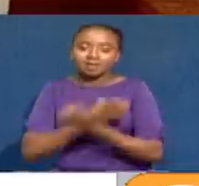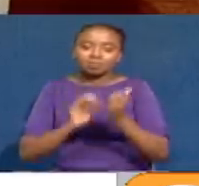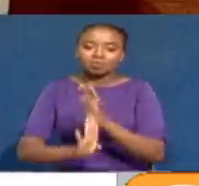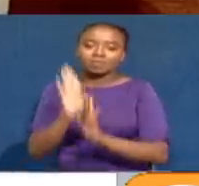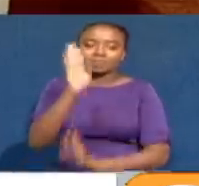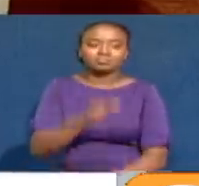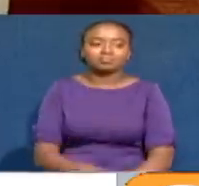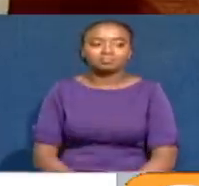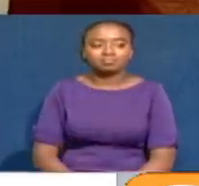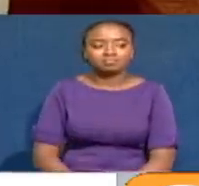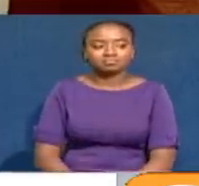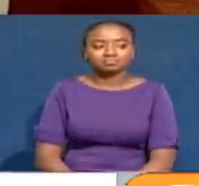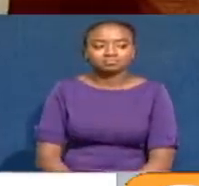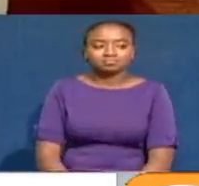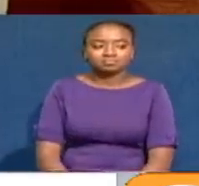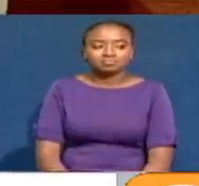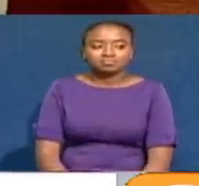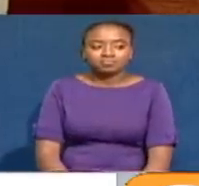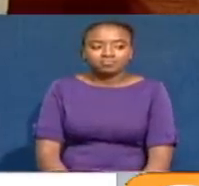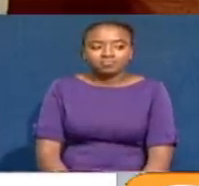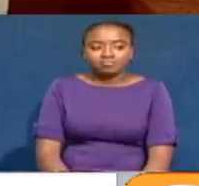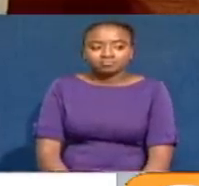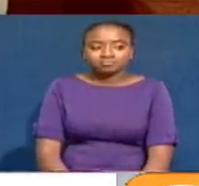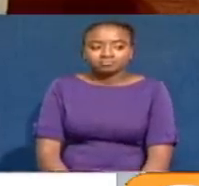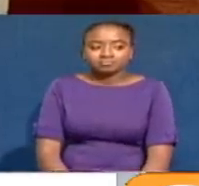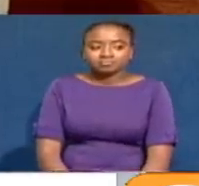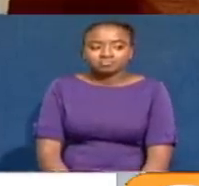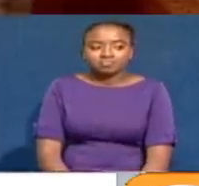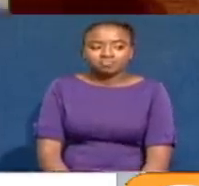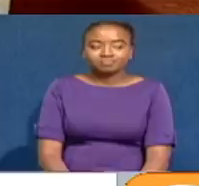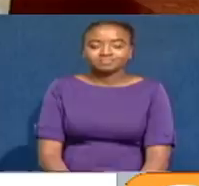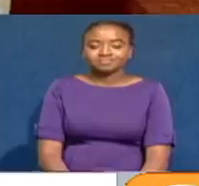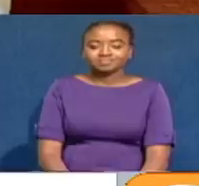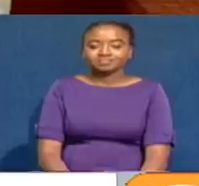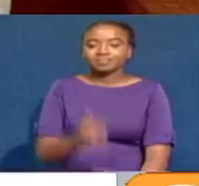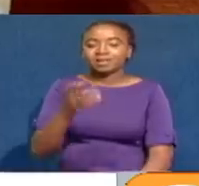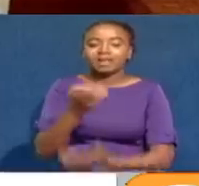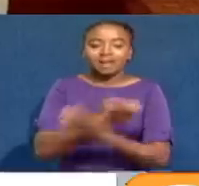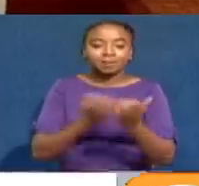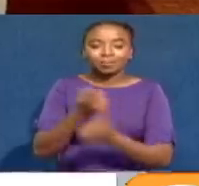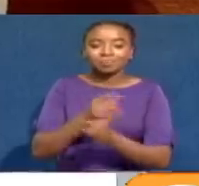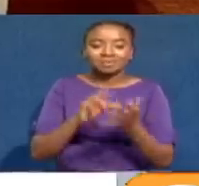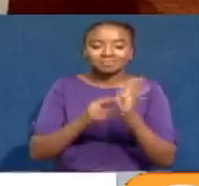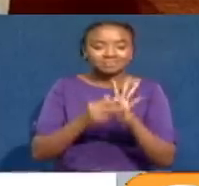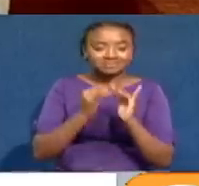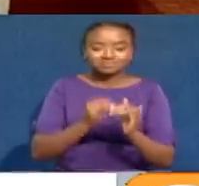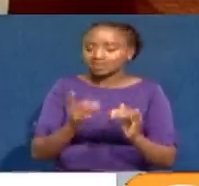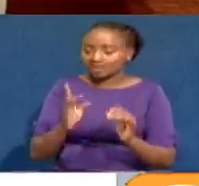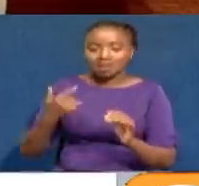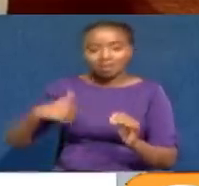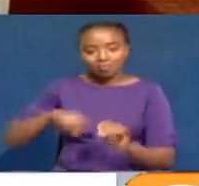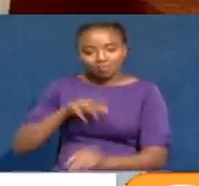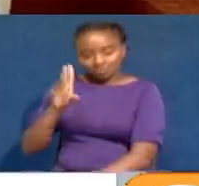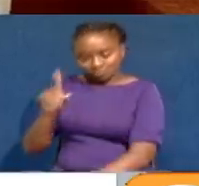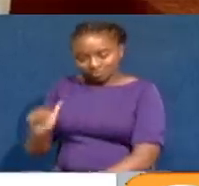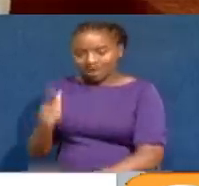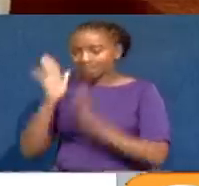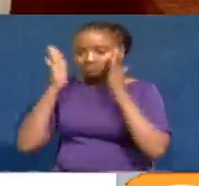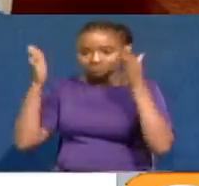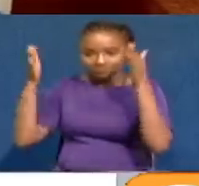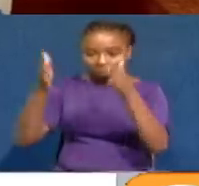Jeff, is not a modern economy because it is based on decreasing returns. We are focused. We have the